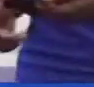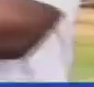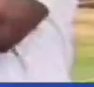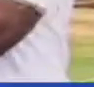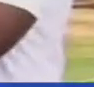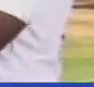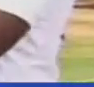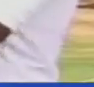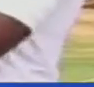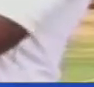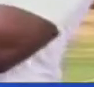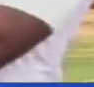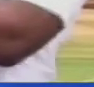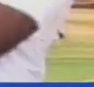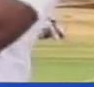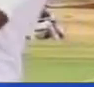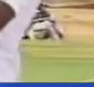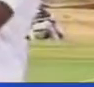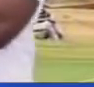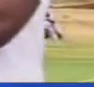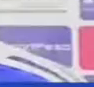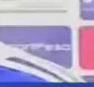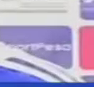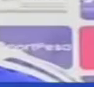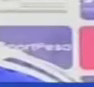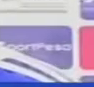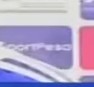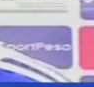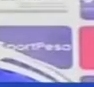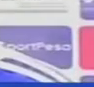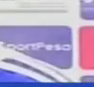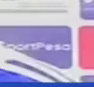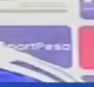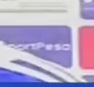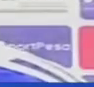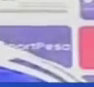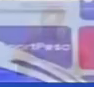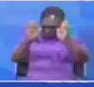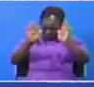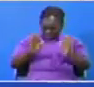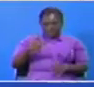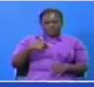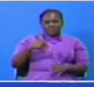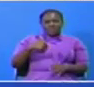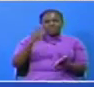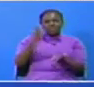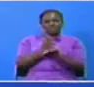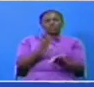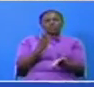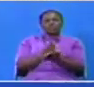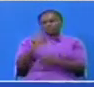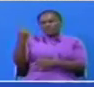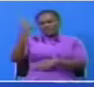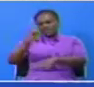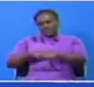Now, to appreciate even more, 100,000 shillings, ladies and gentlemen. It means a lot to me because I think this is my first